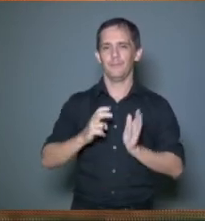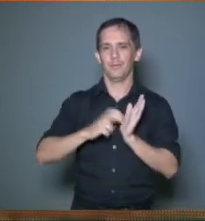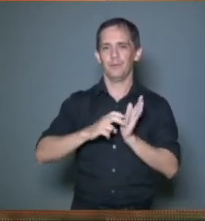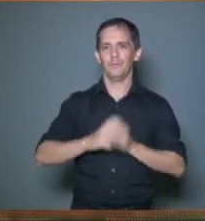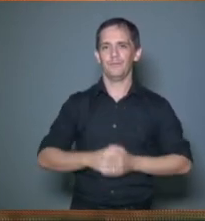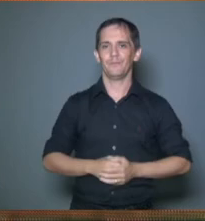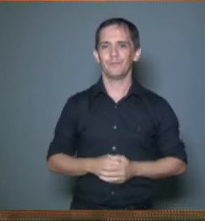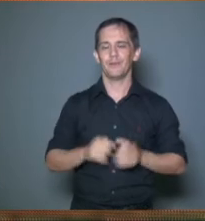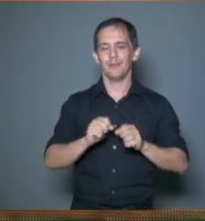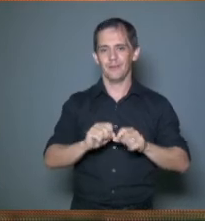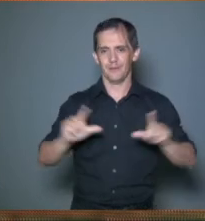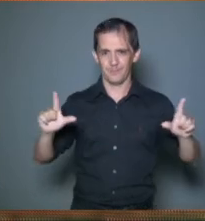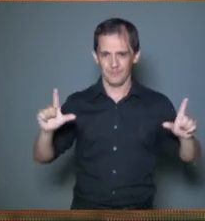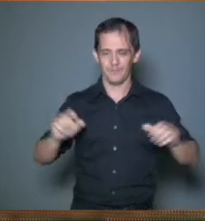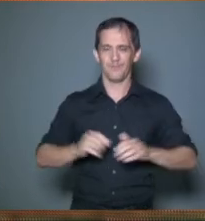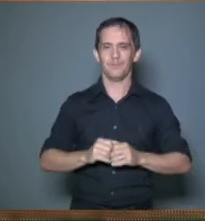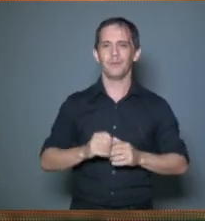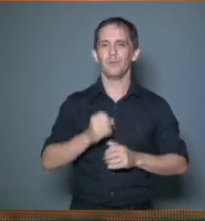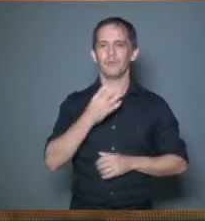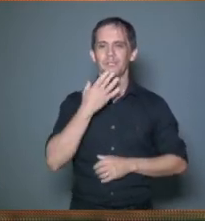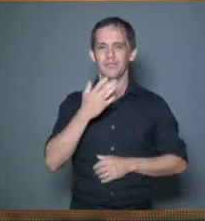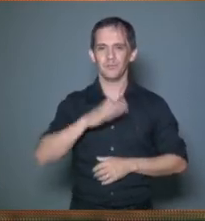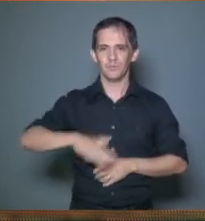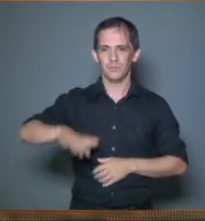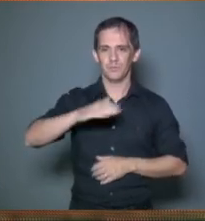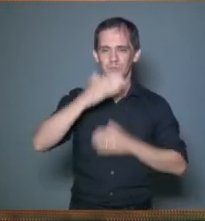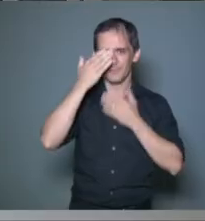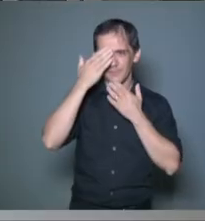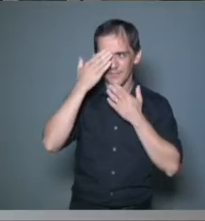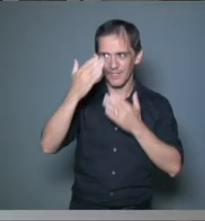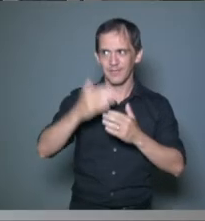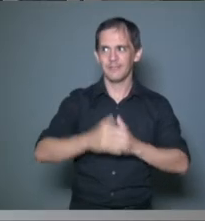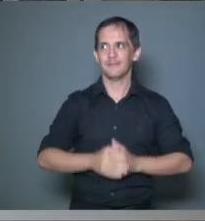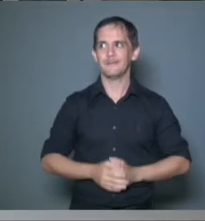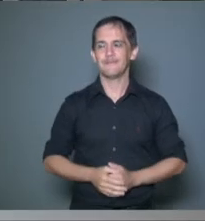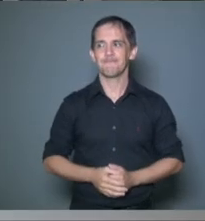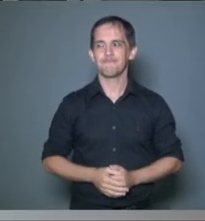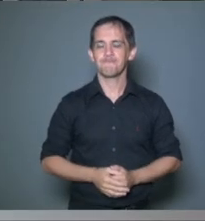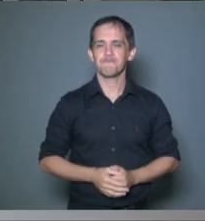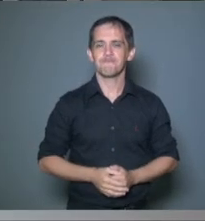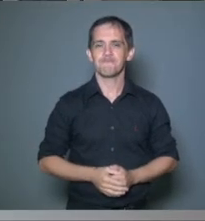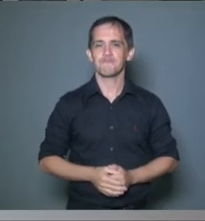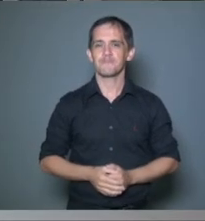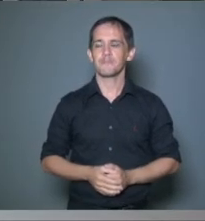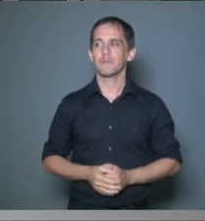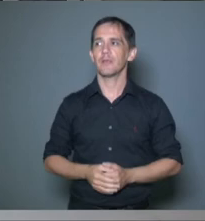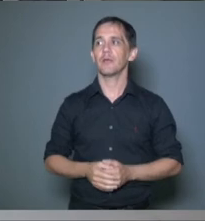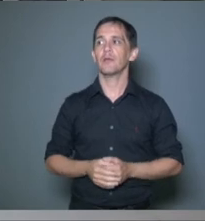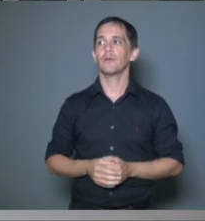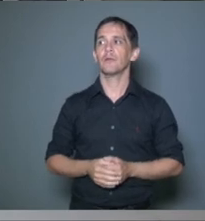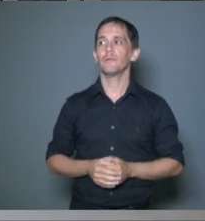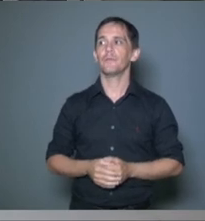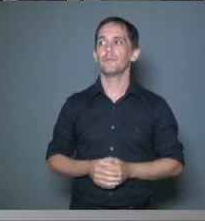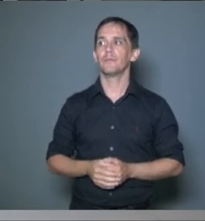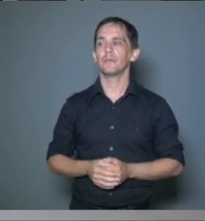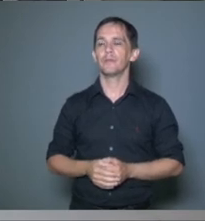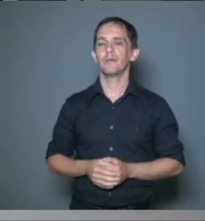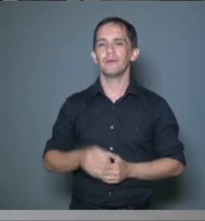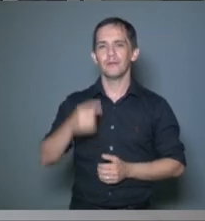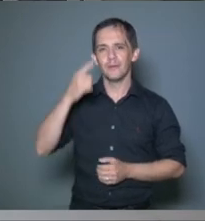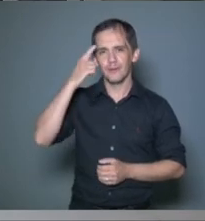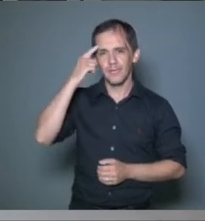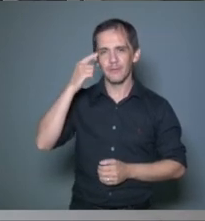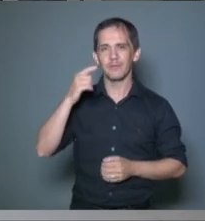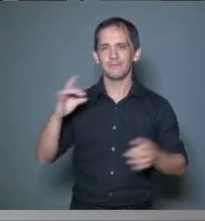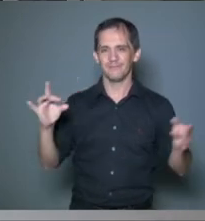Please turn on your mic. Thank you. Good afternoon, everyone. Congratulations on your results. I'd like to go back to